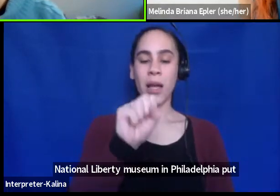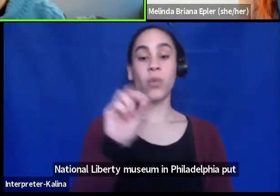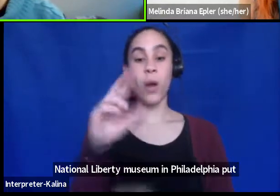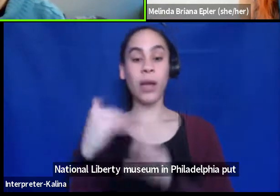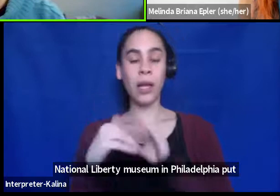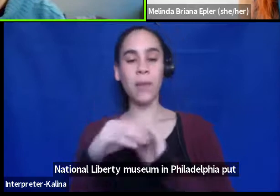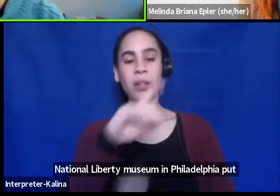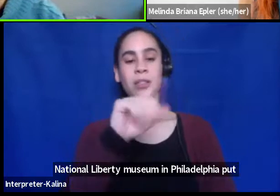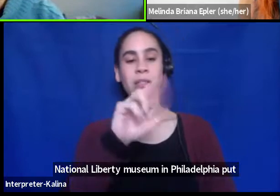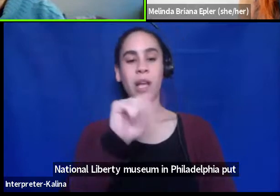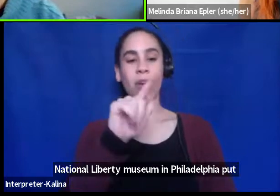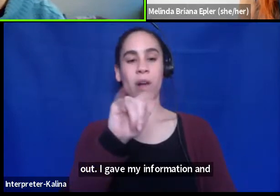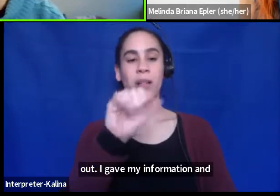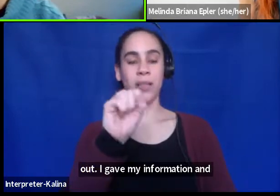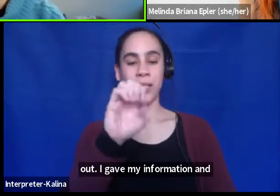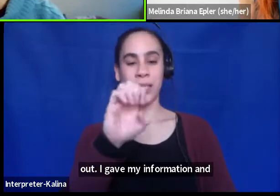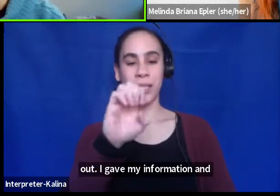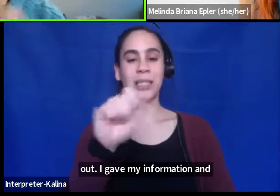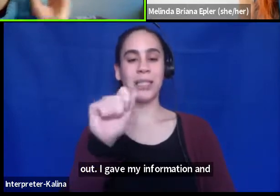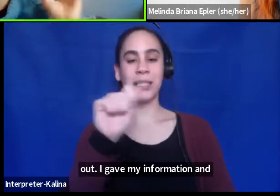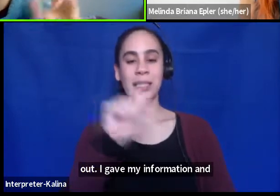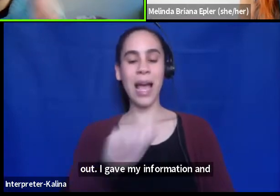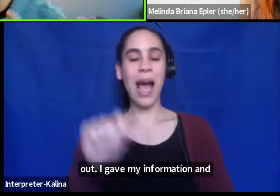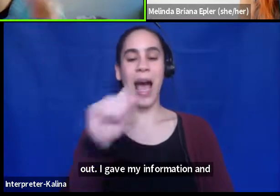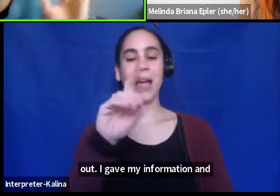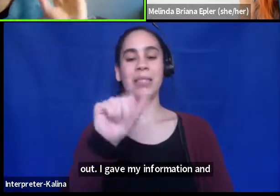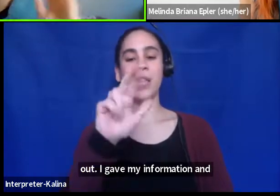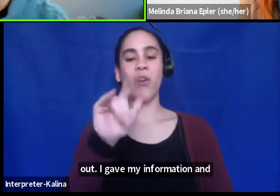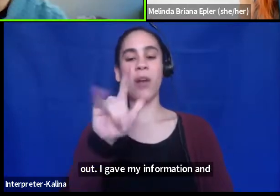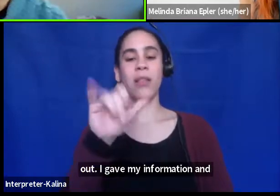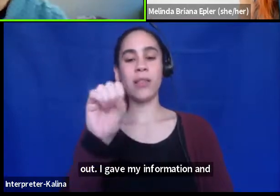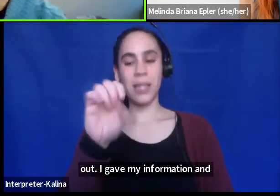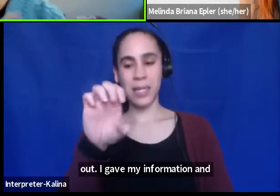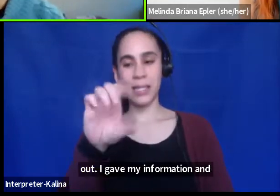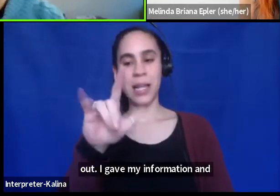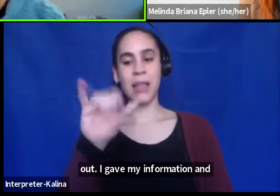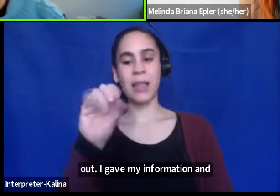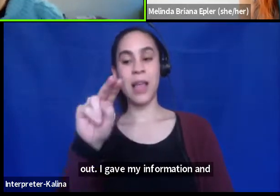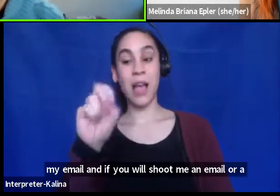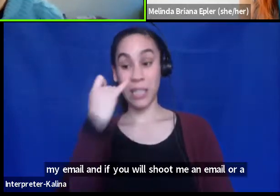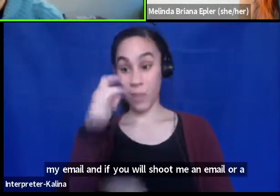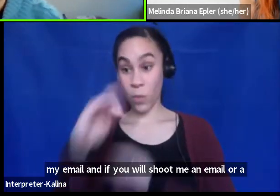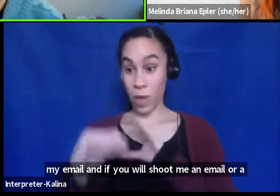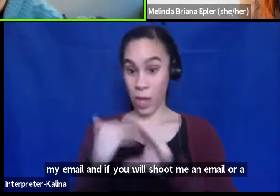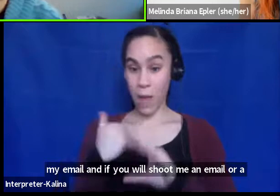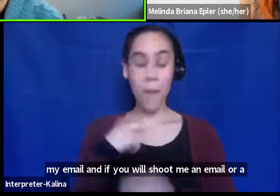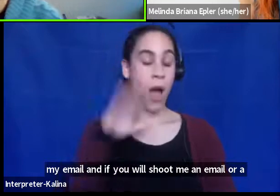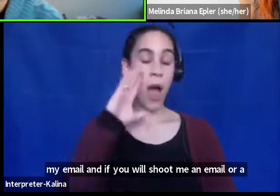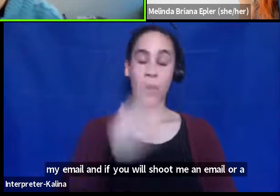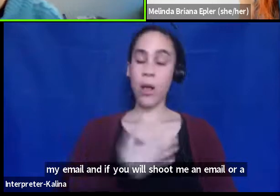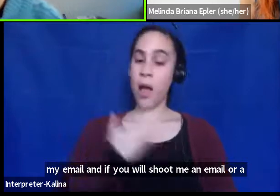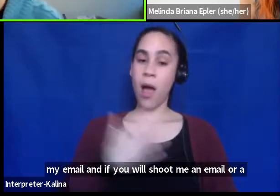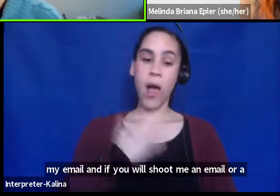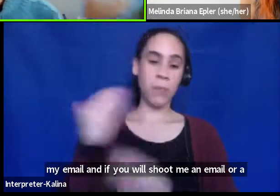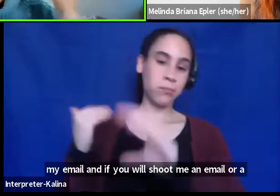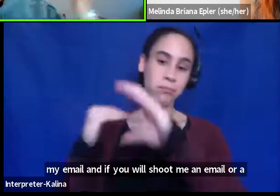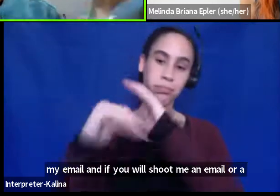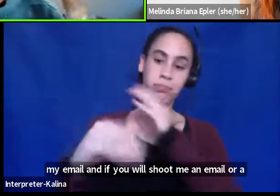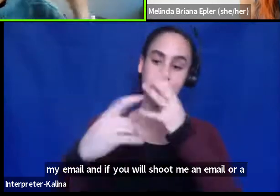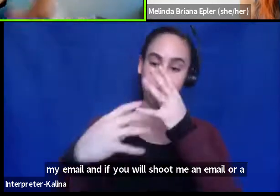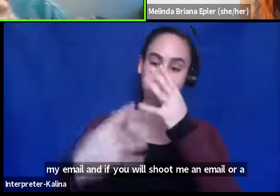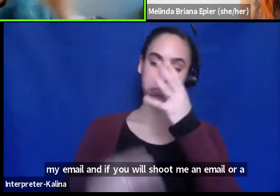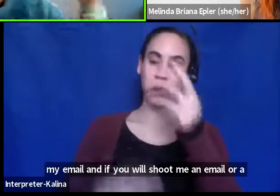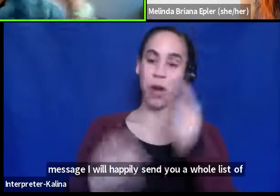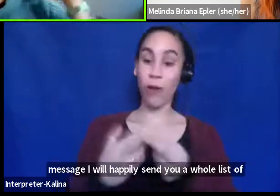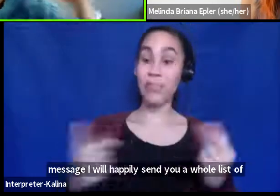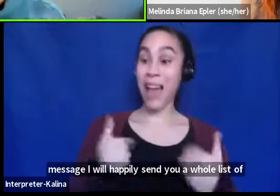daralyse@daralyselyons.com. And if you will shoot me an email or a message, I will happily send you a whole list of resources, because I have them. I just don't